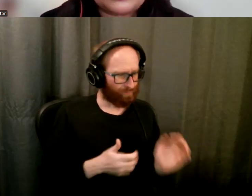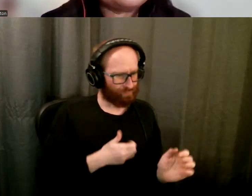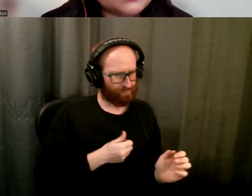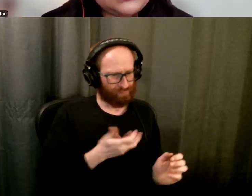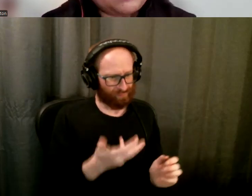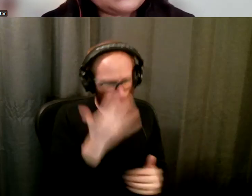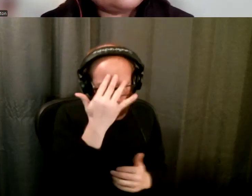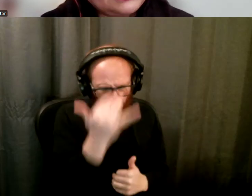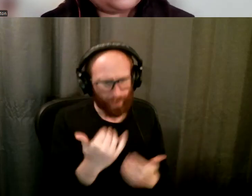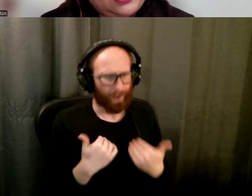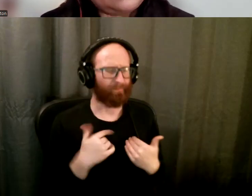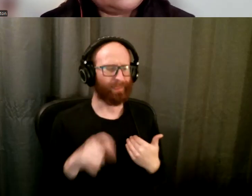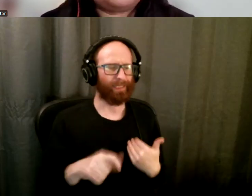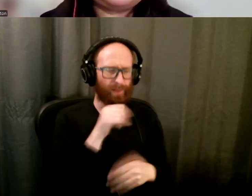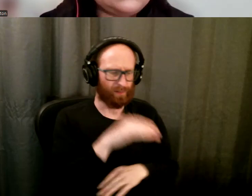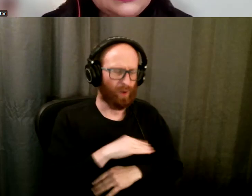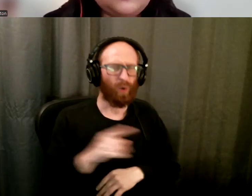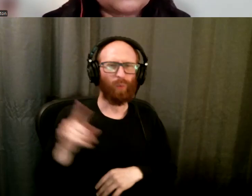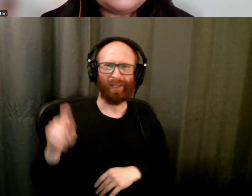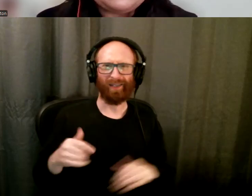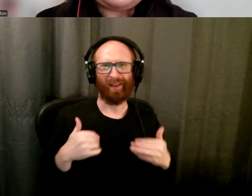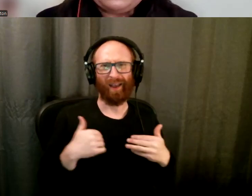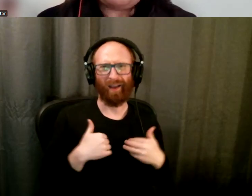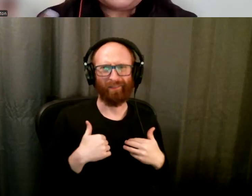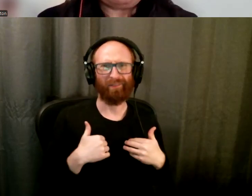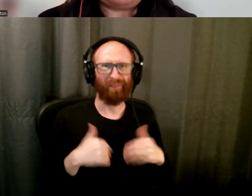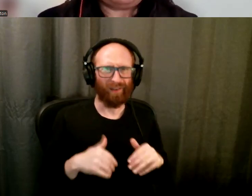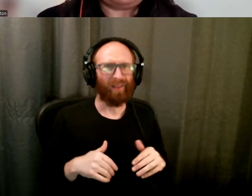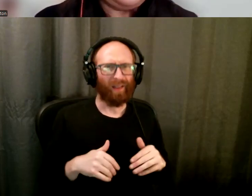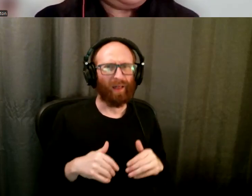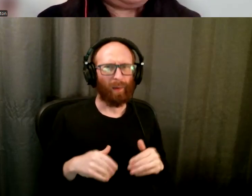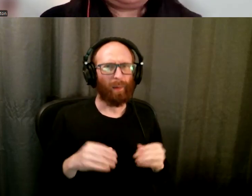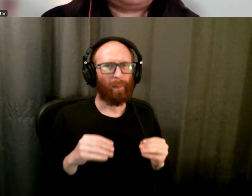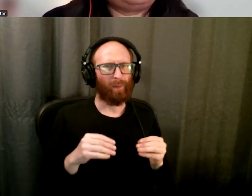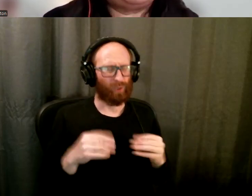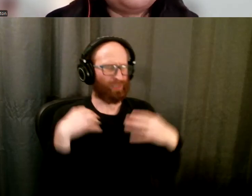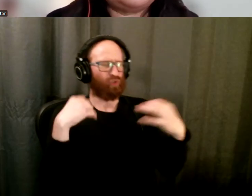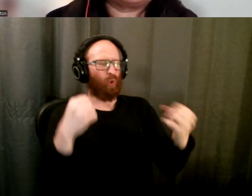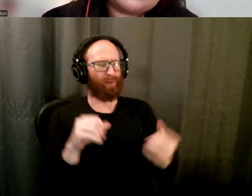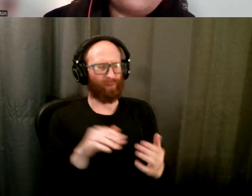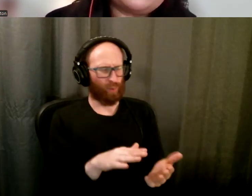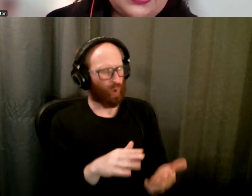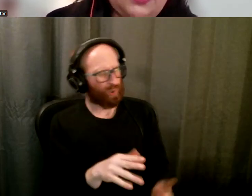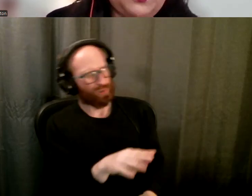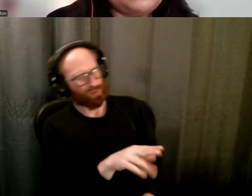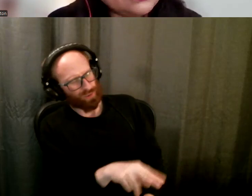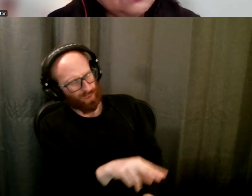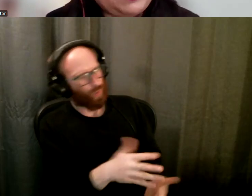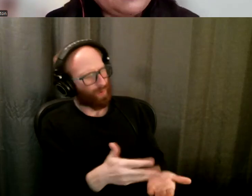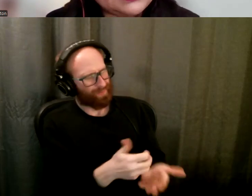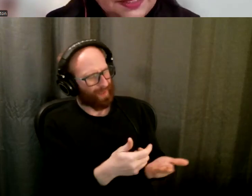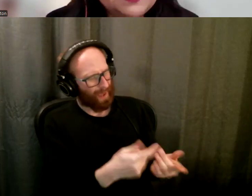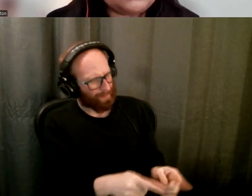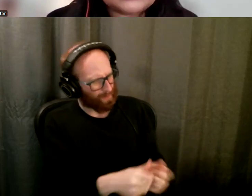say what is really happening to the child, to the teenager, and have that mindful opportunity to say, how can I help you? When I